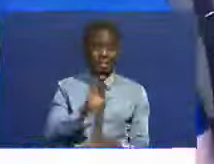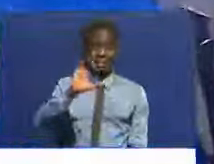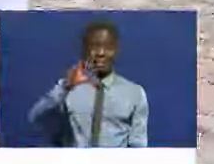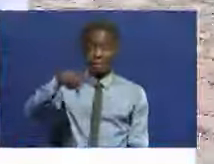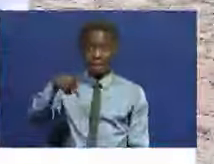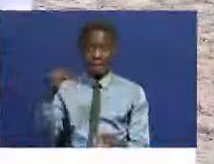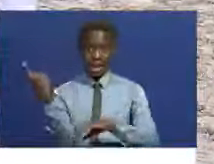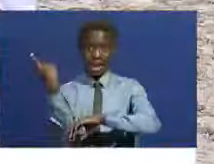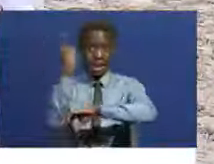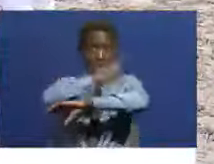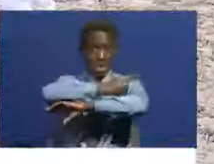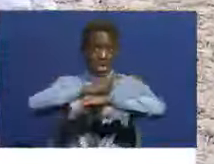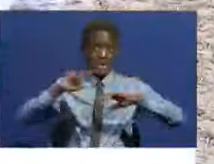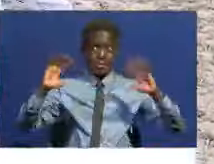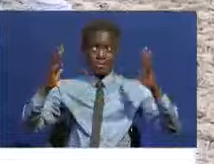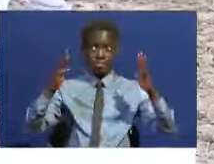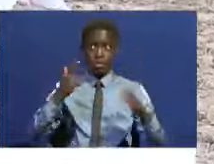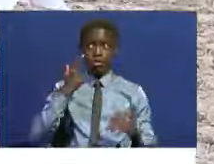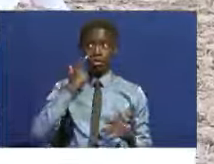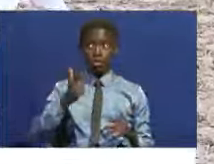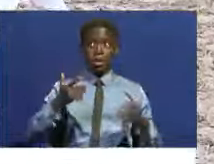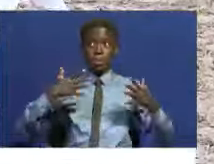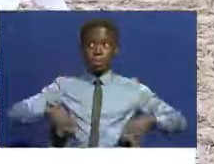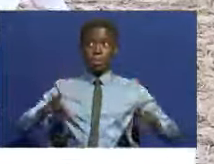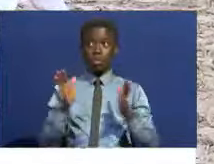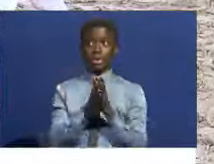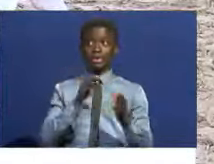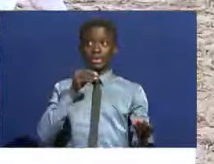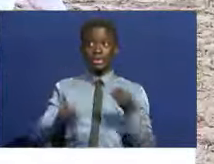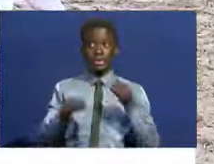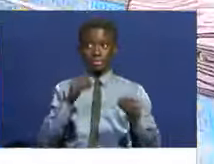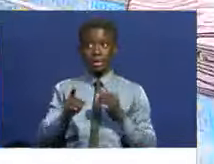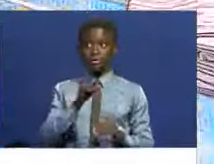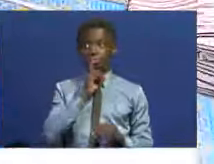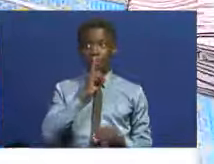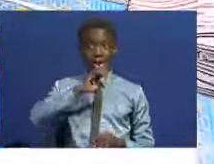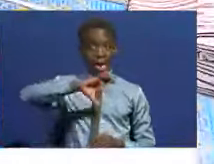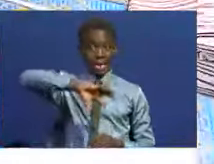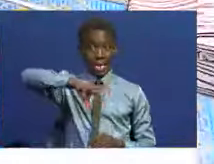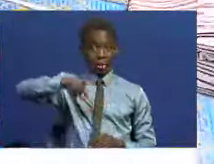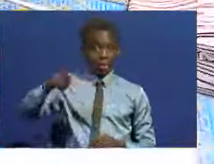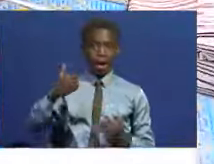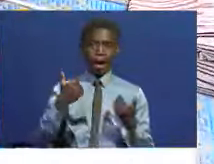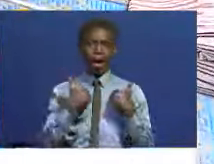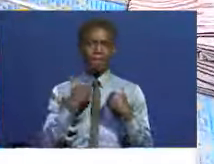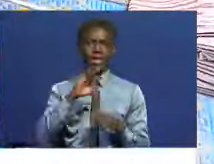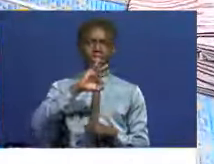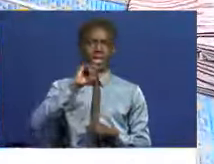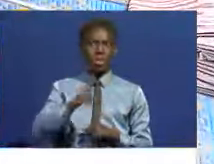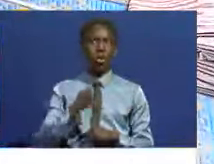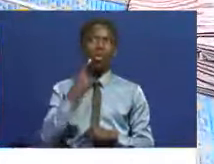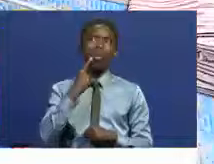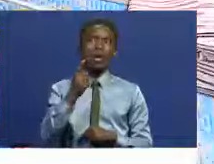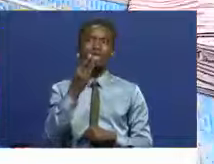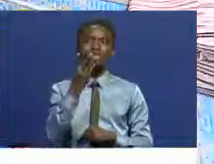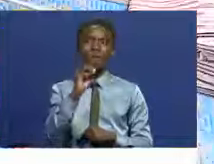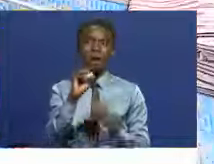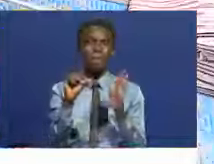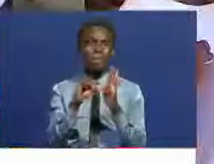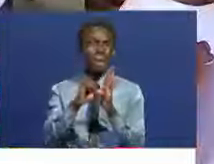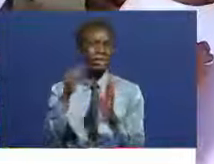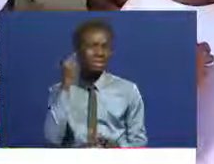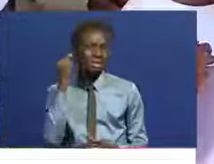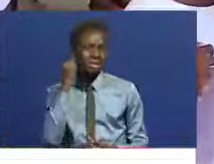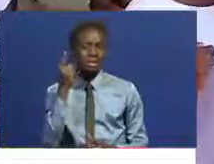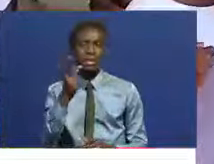Council of People with Disabilities said the county has recorded 3,140 cases of children with